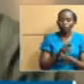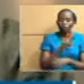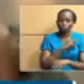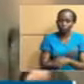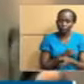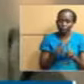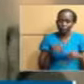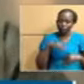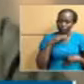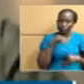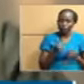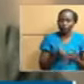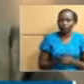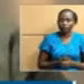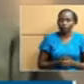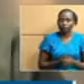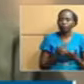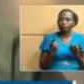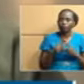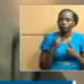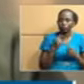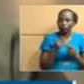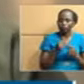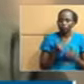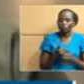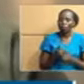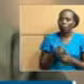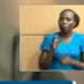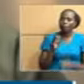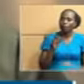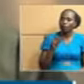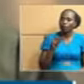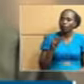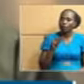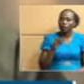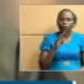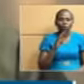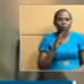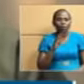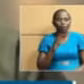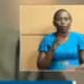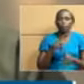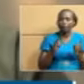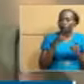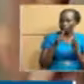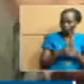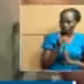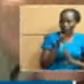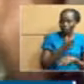or adequately funded, including all the popular sectors. There is the gentleman, the professor told us, Minister of Health, if